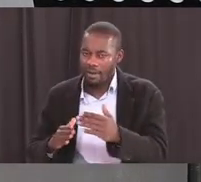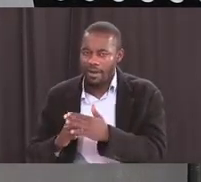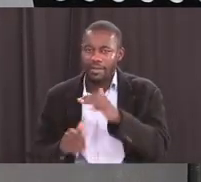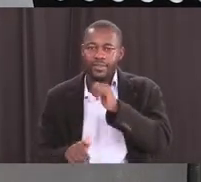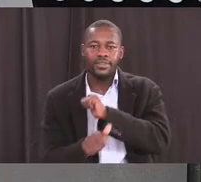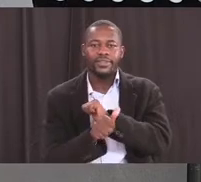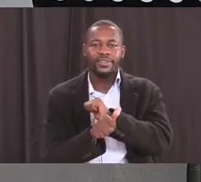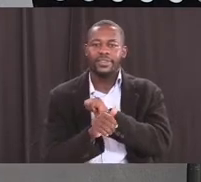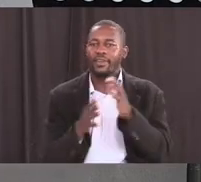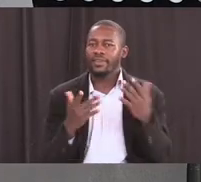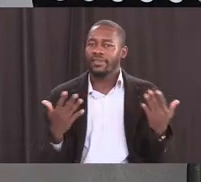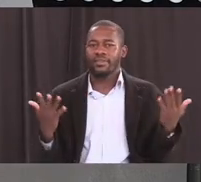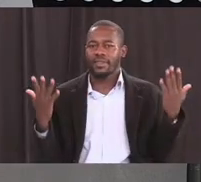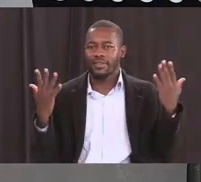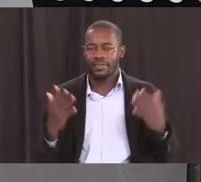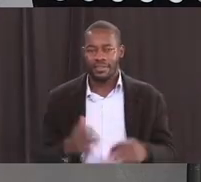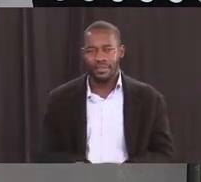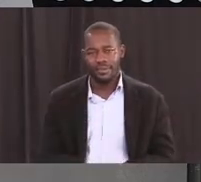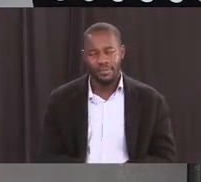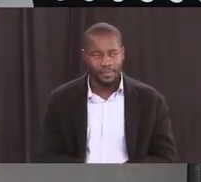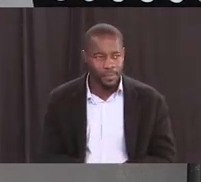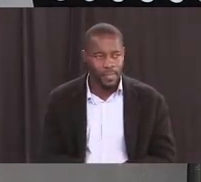amen.